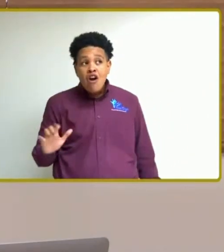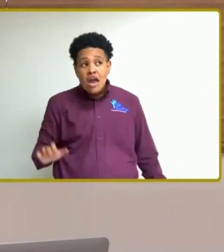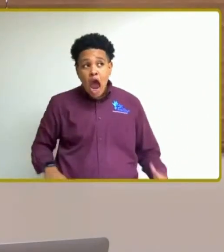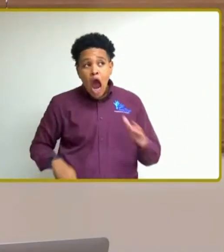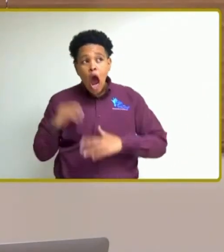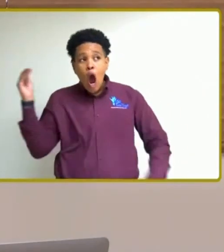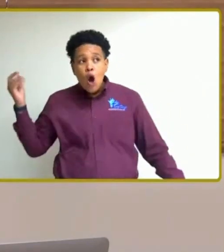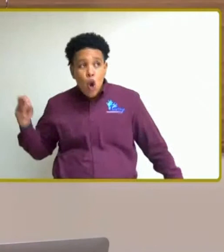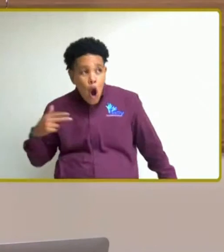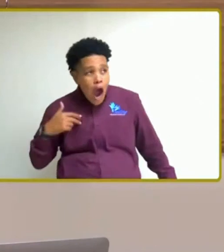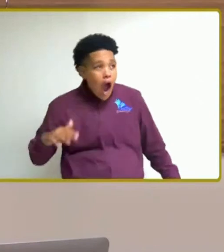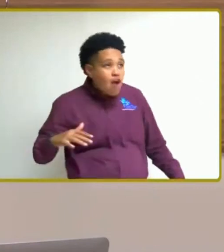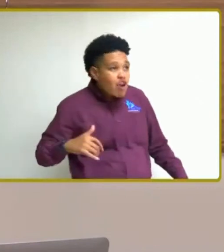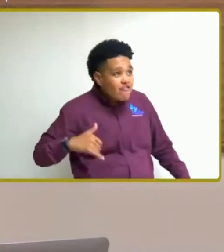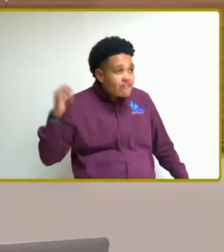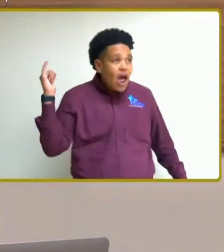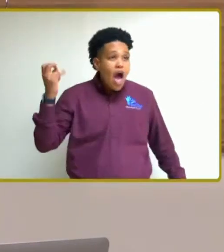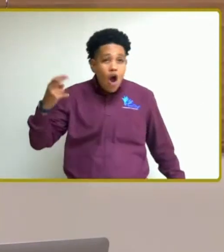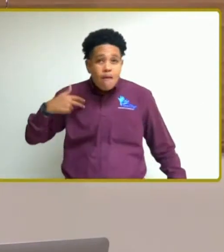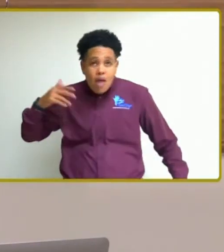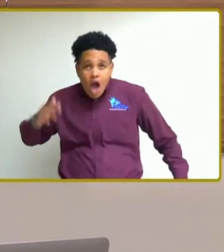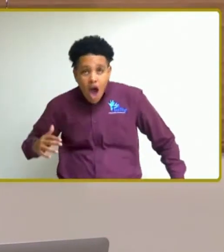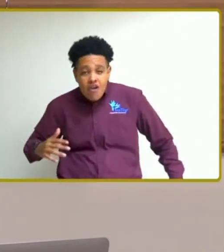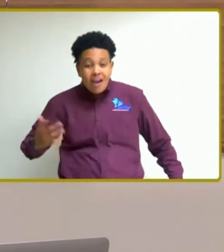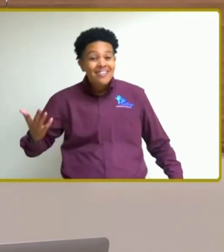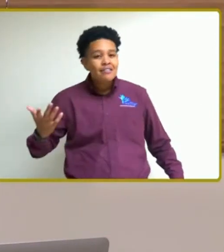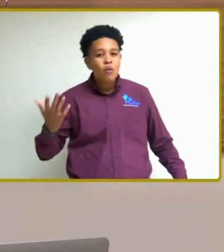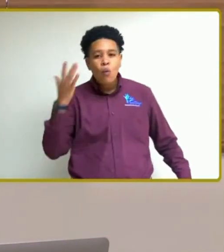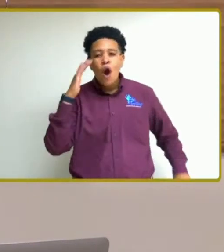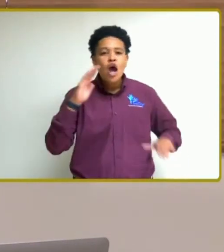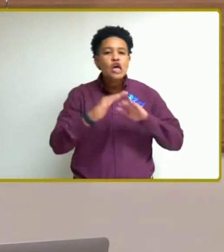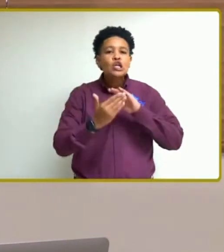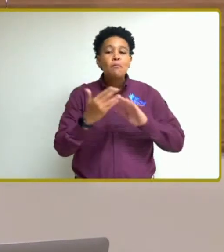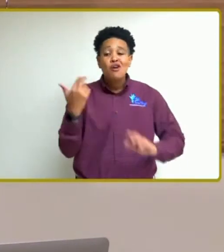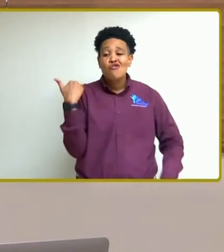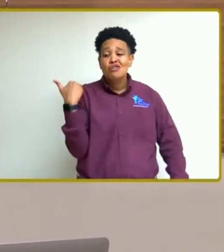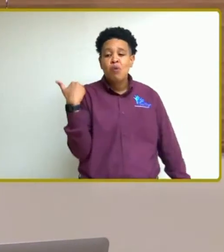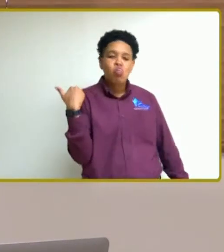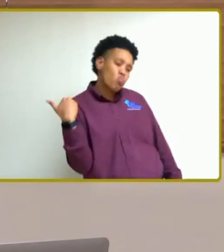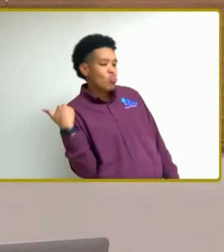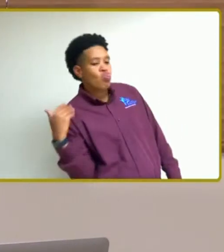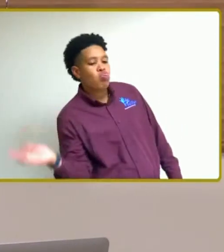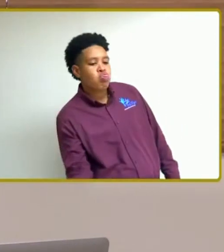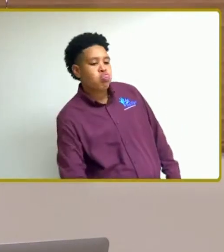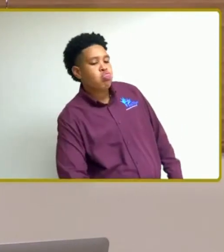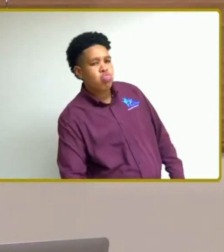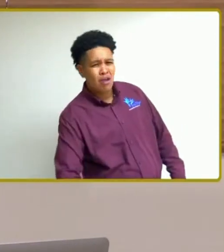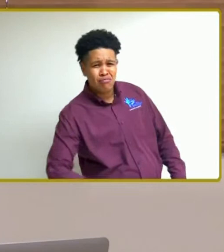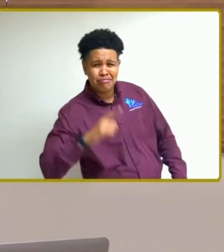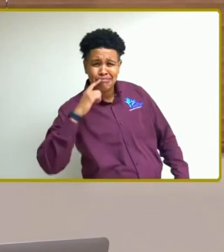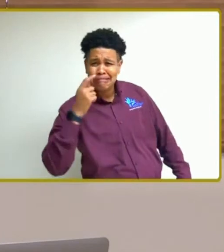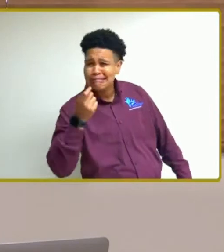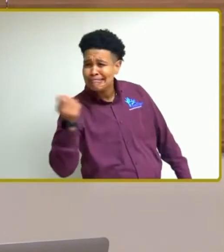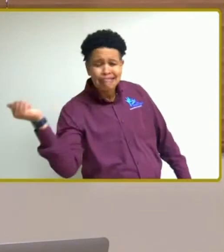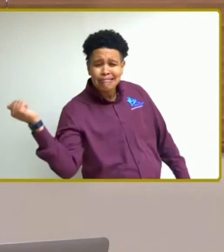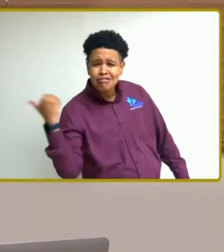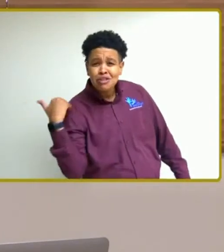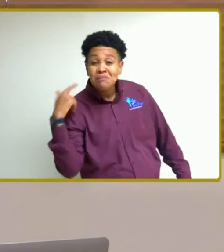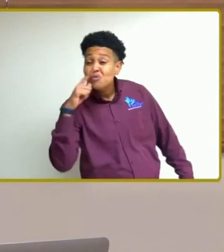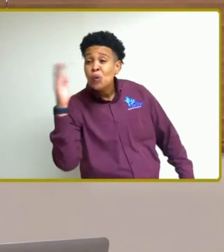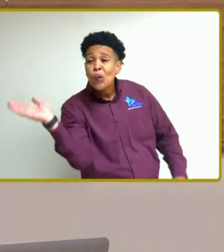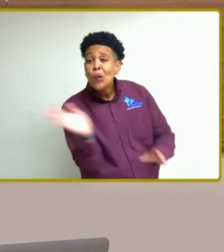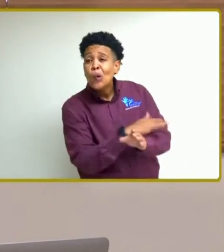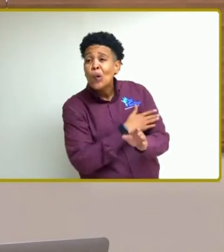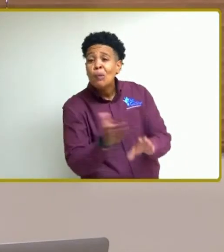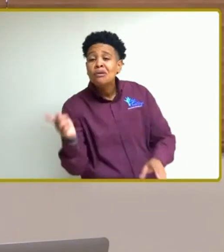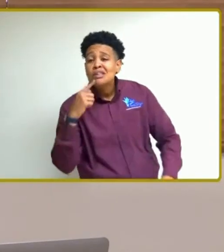I said, because of the low level of personal responsibility, and that we have to be using testing to drive